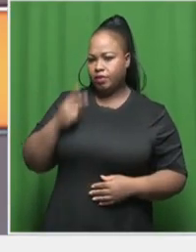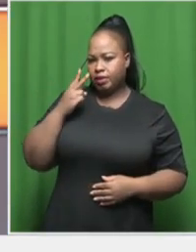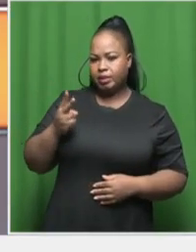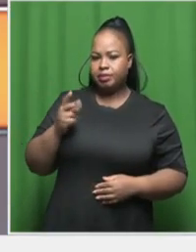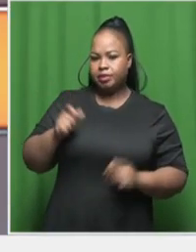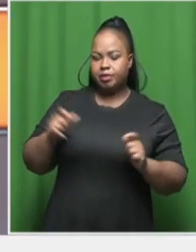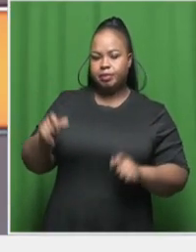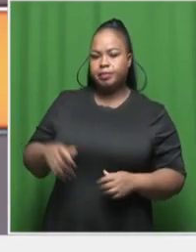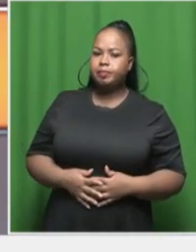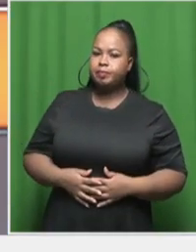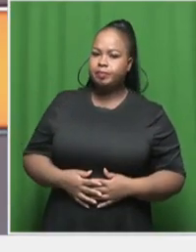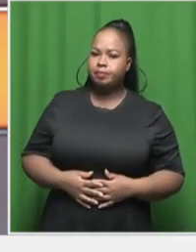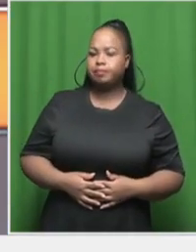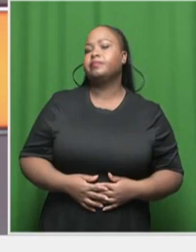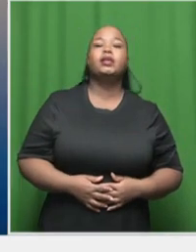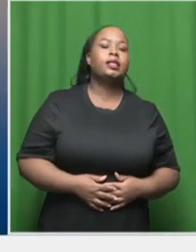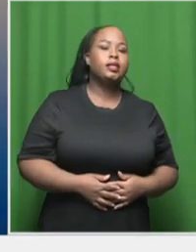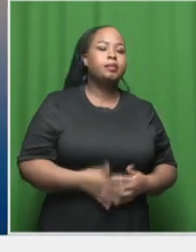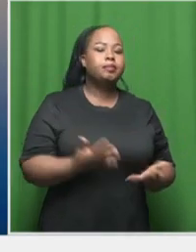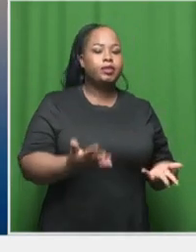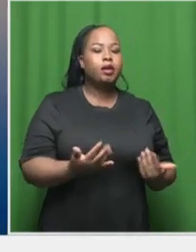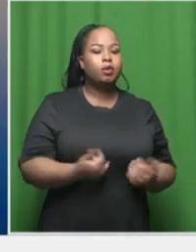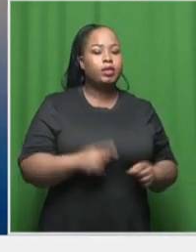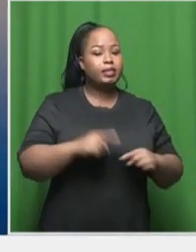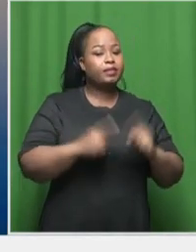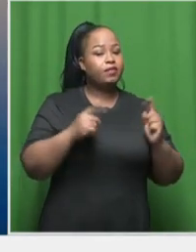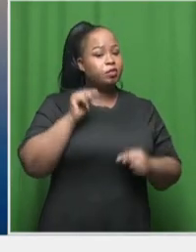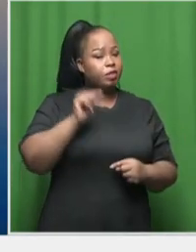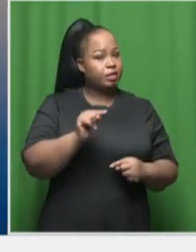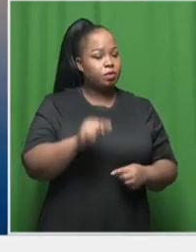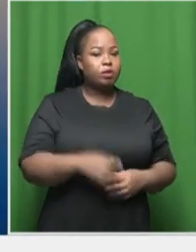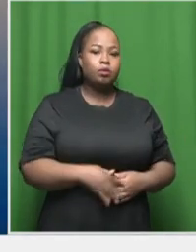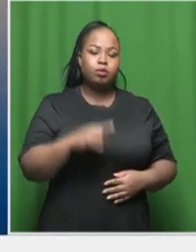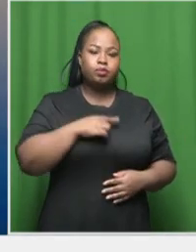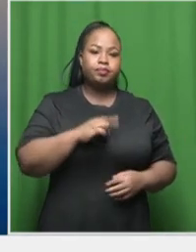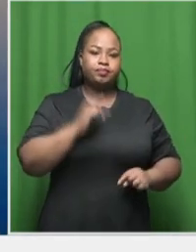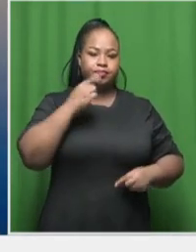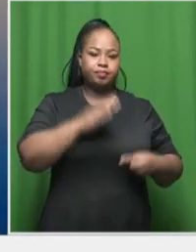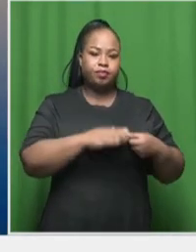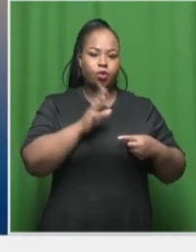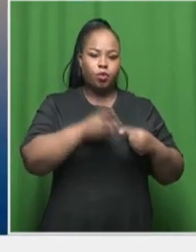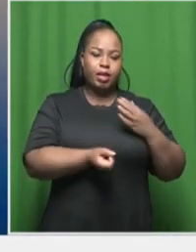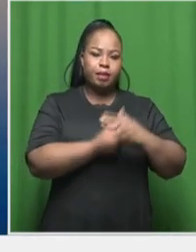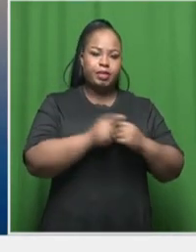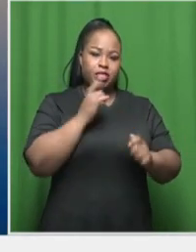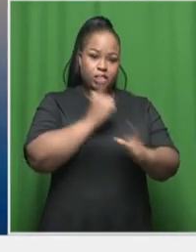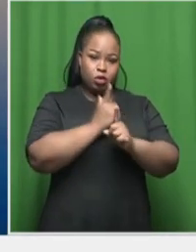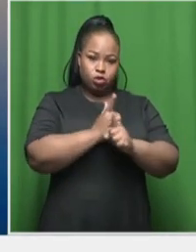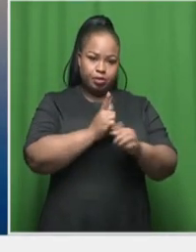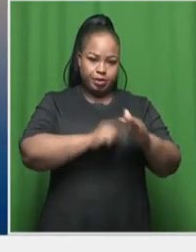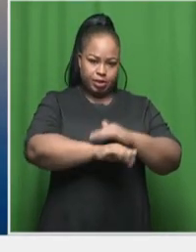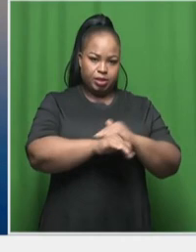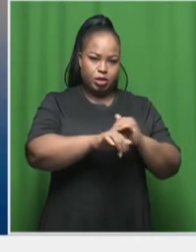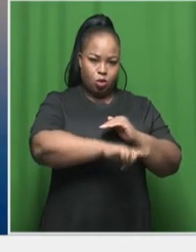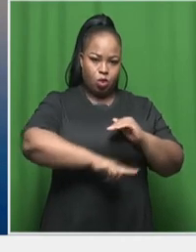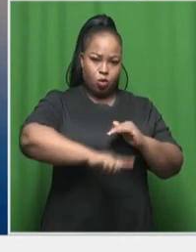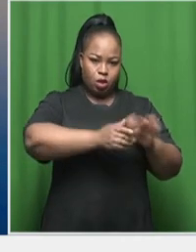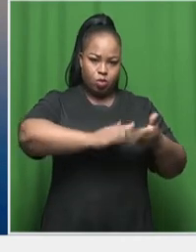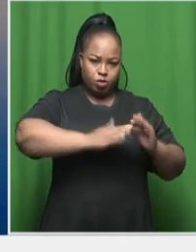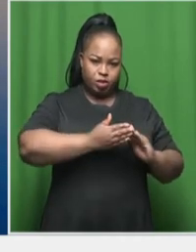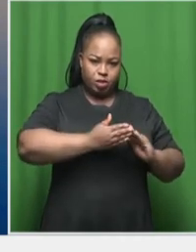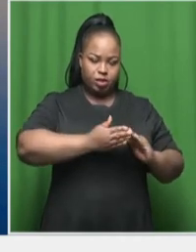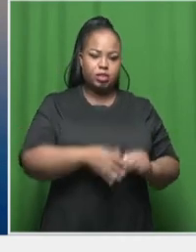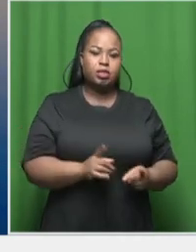have grown so accustomed to? The difference about this one is that, first and foremost, it's going to be held in townships, right? And you will